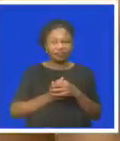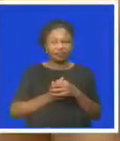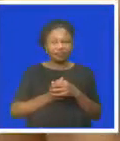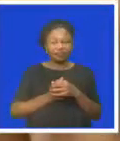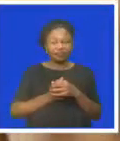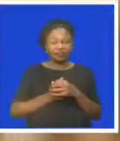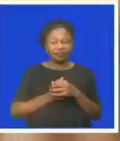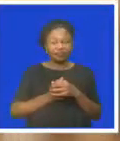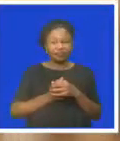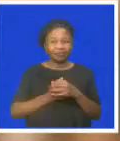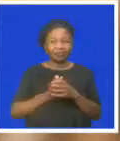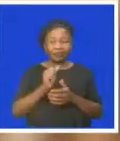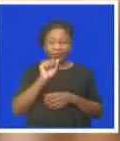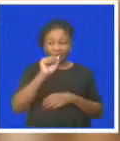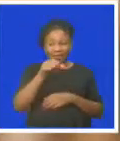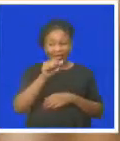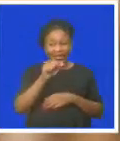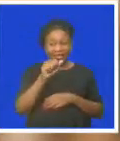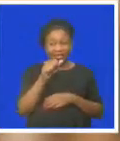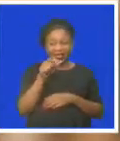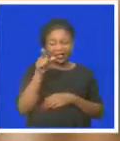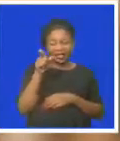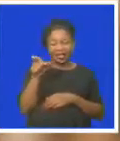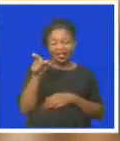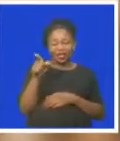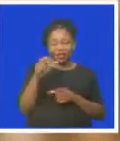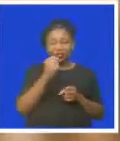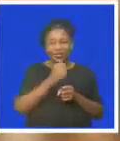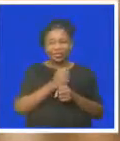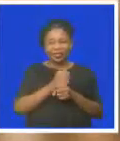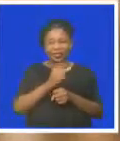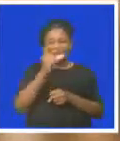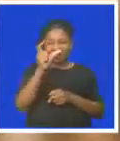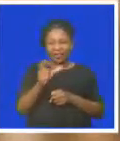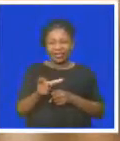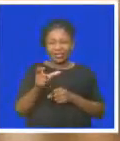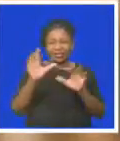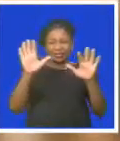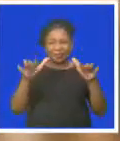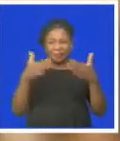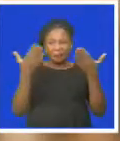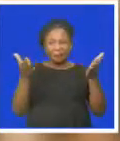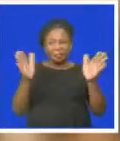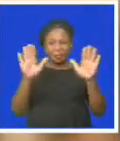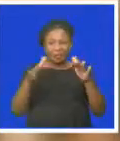Yes, that is a role of a singer.